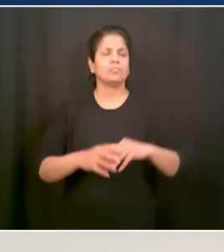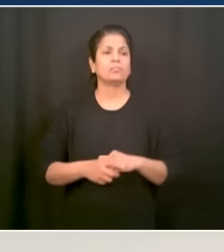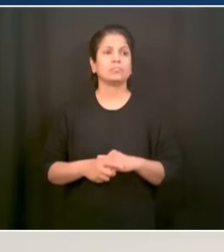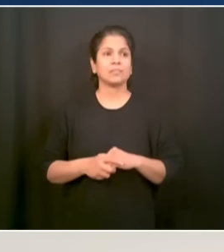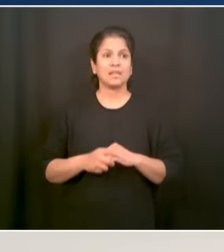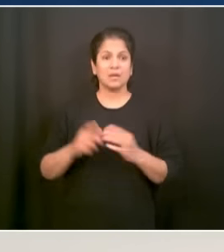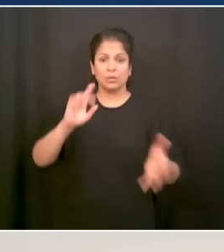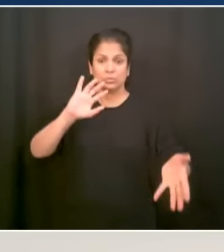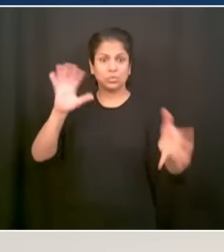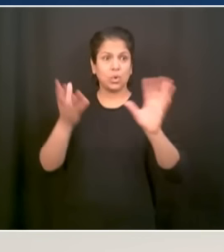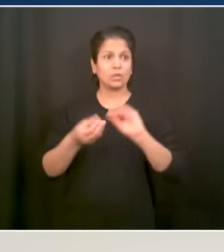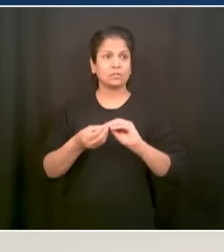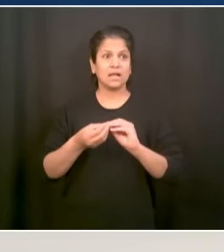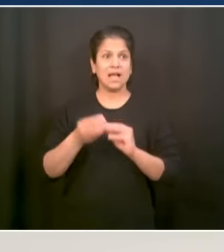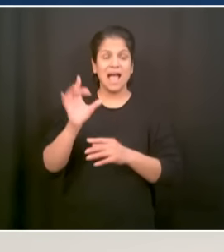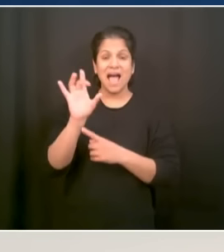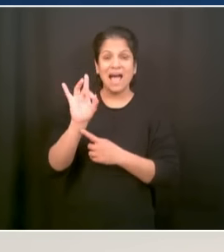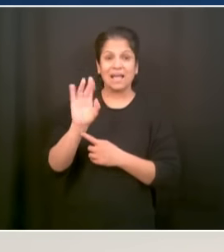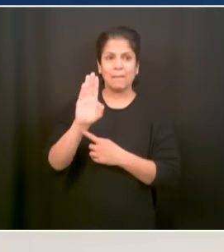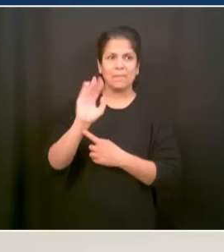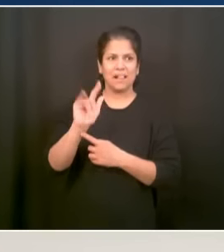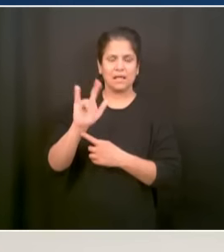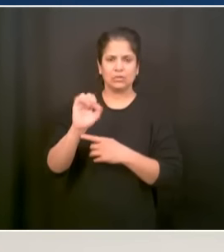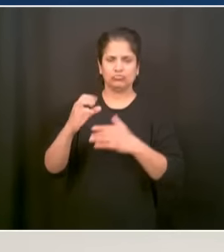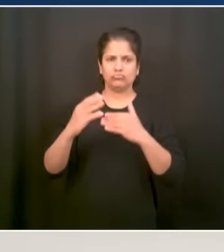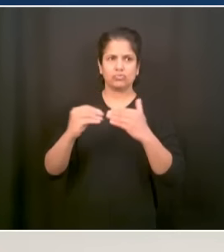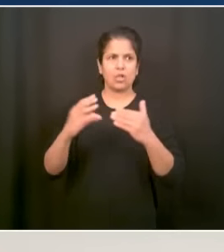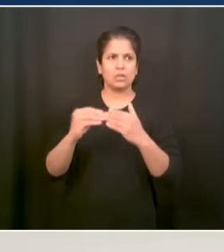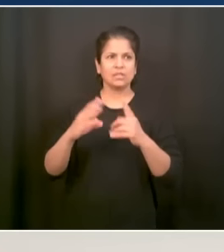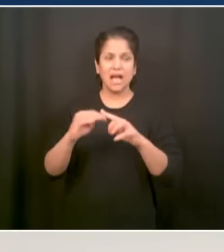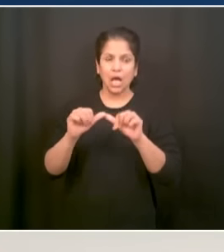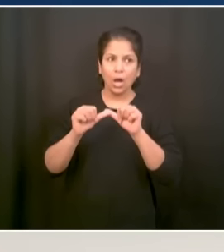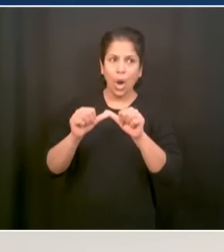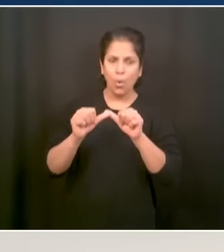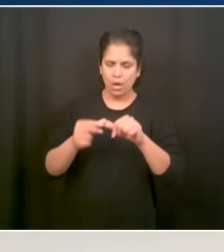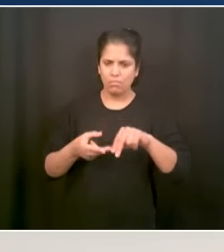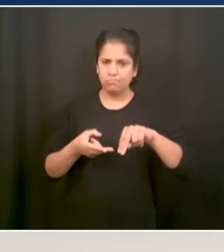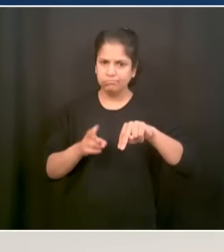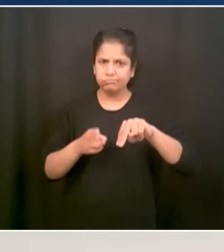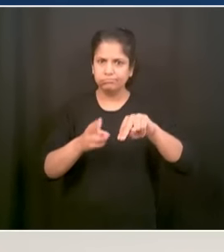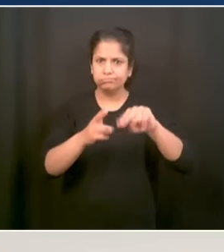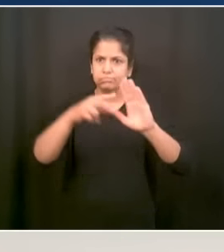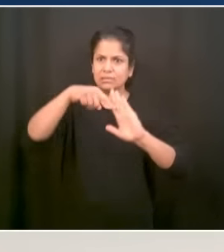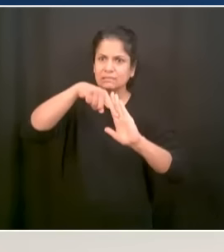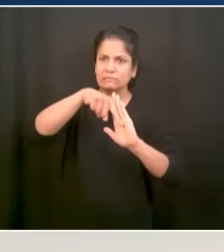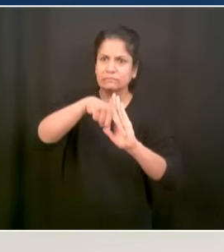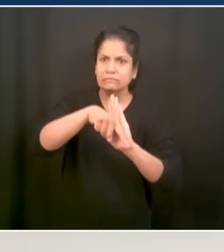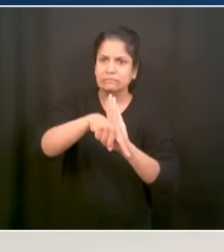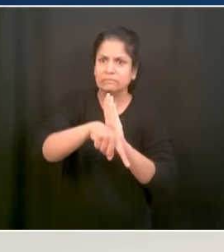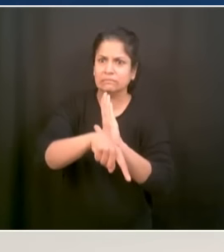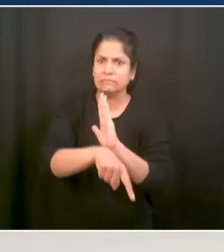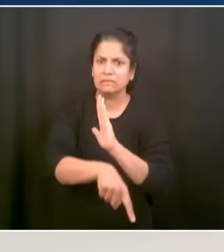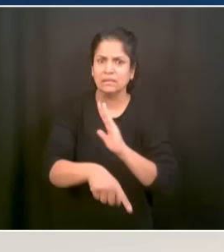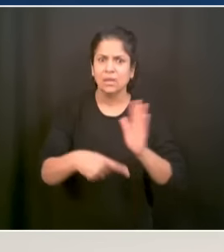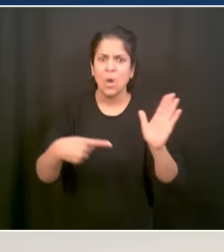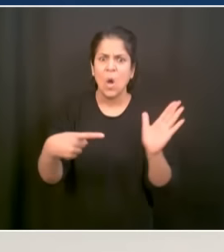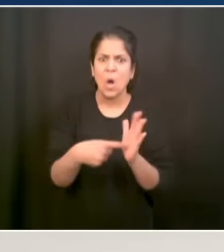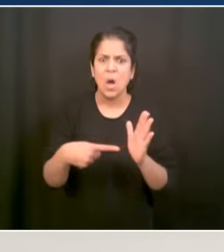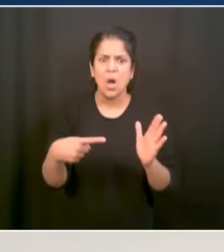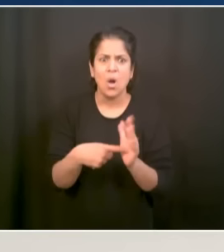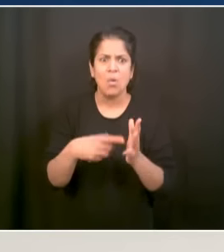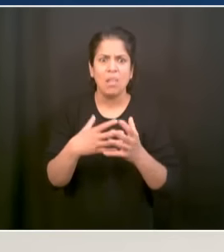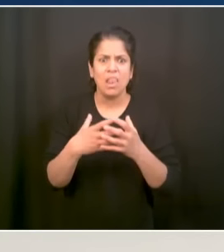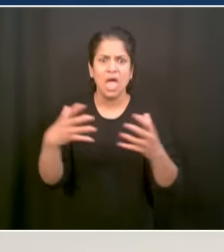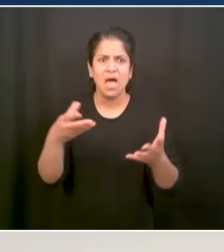an upward trajectory. And still, former Mayor Adams refused to incorporate them, leaving a massive $3